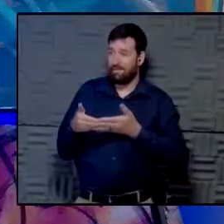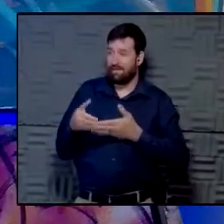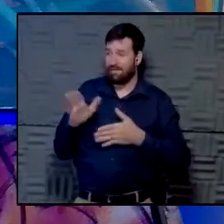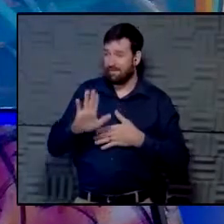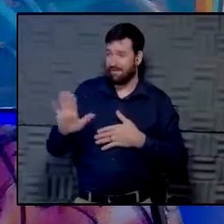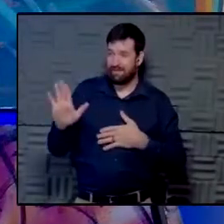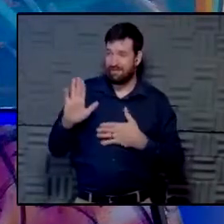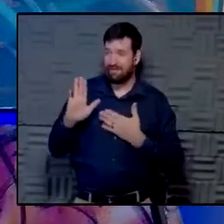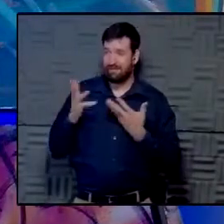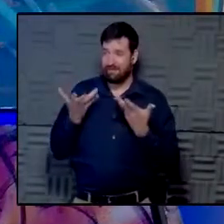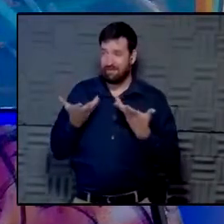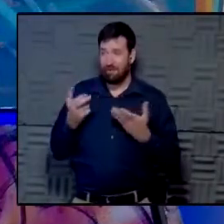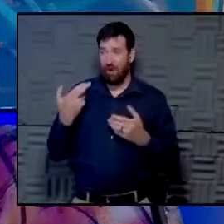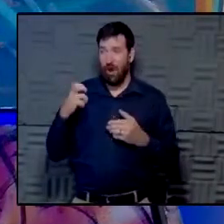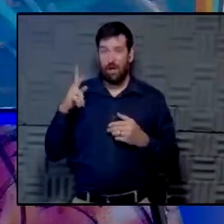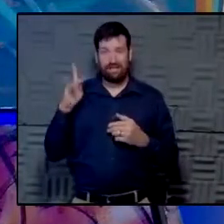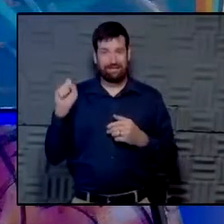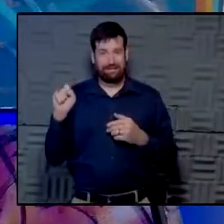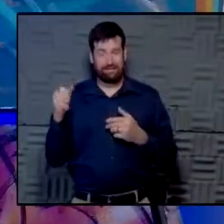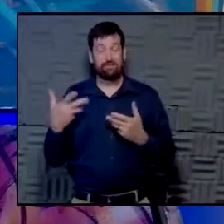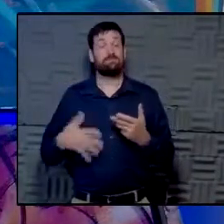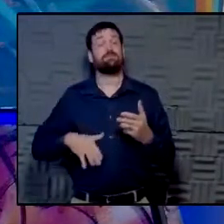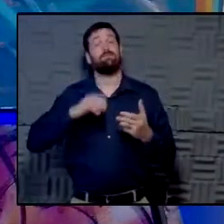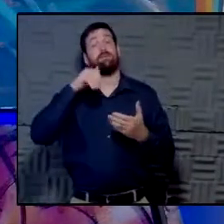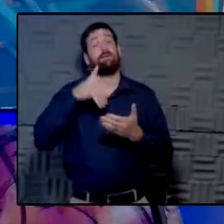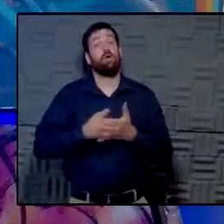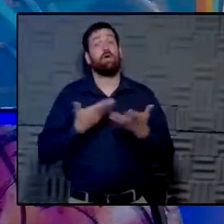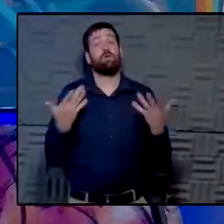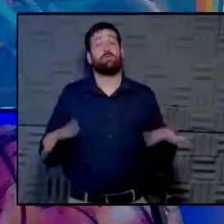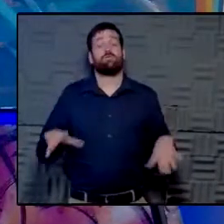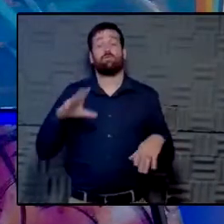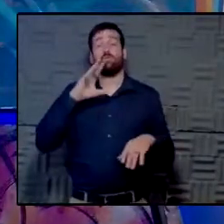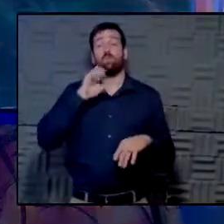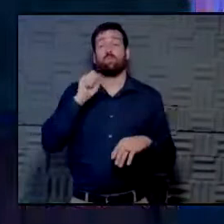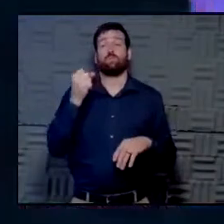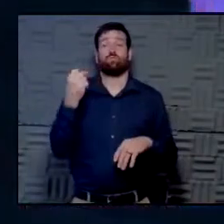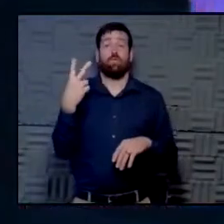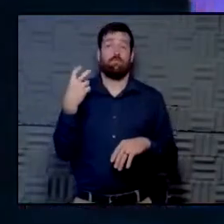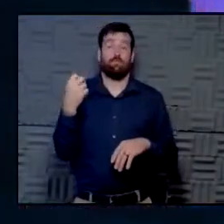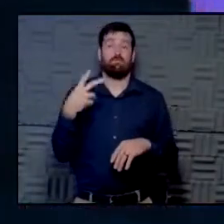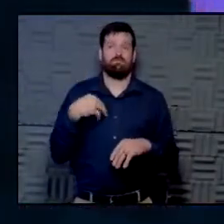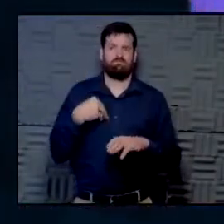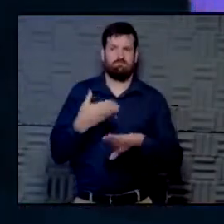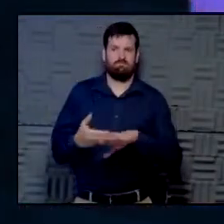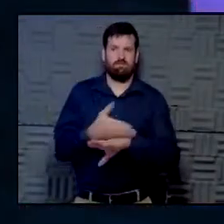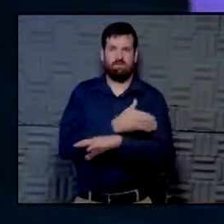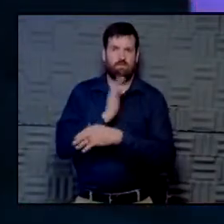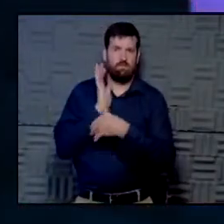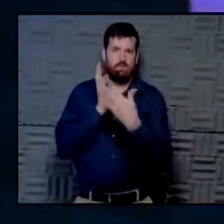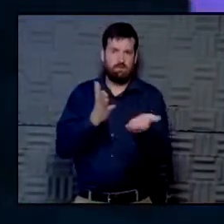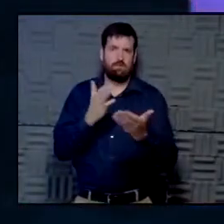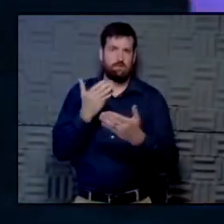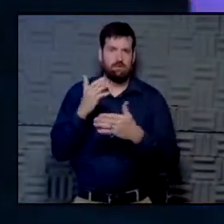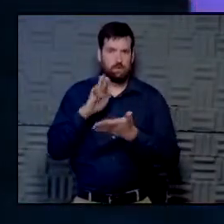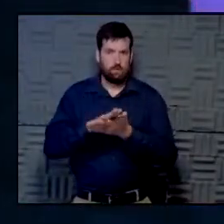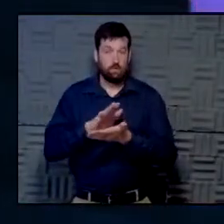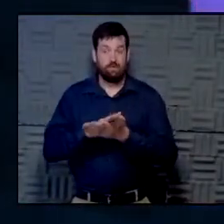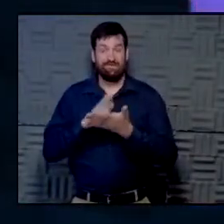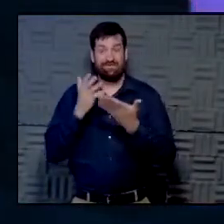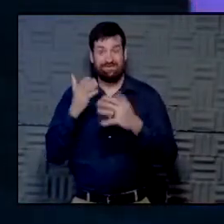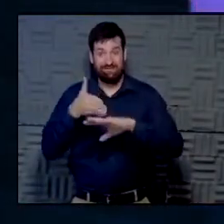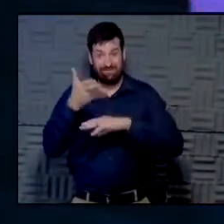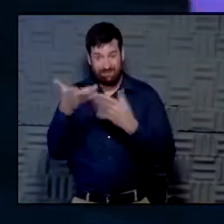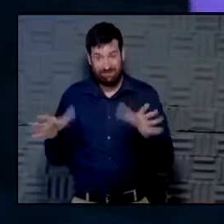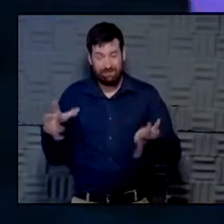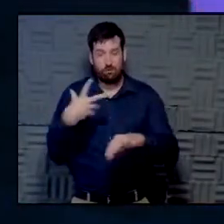good. My daughter, who is 12, the morning before I was taking, right before I was taking her to school, the morning after the shot, she